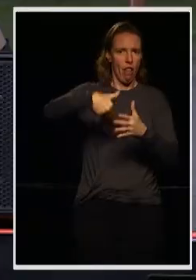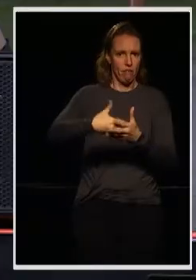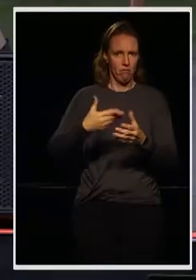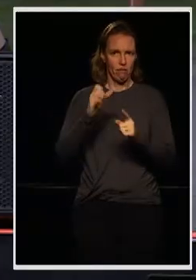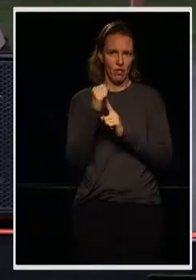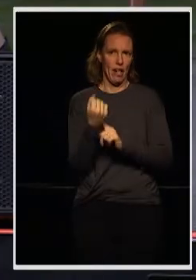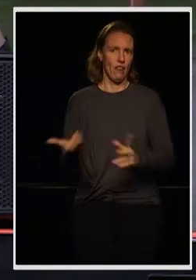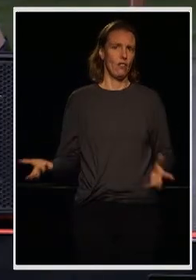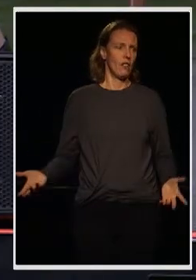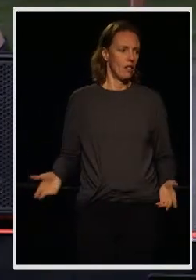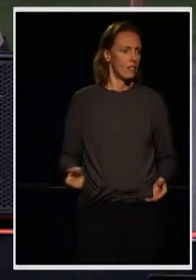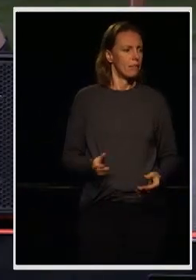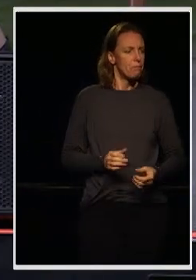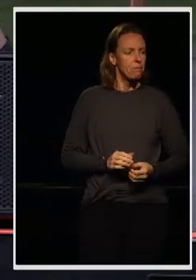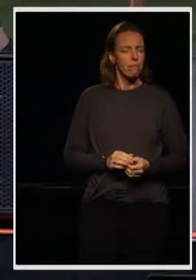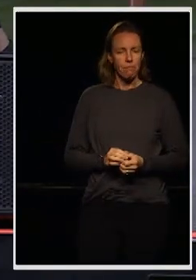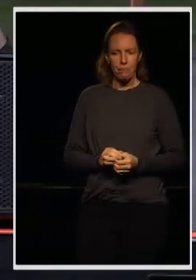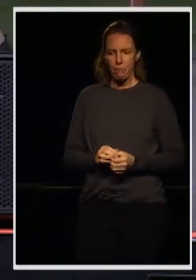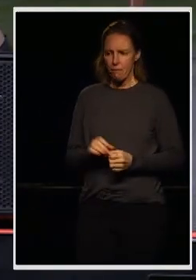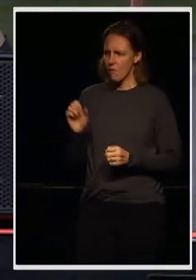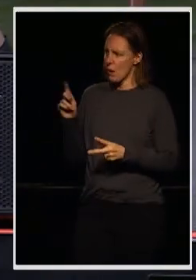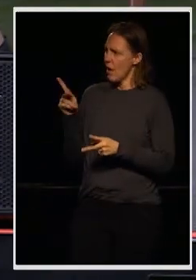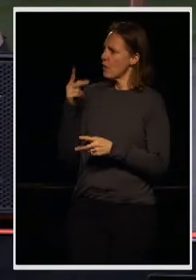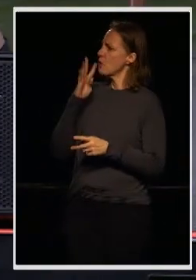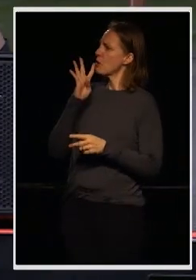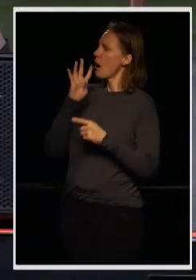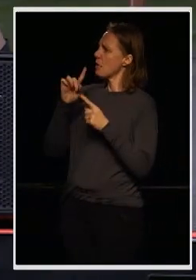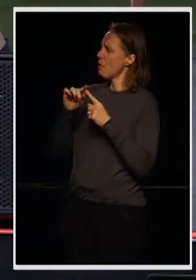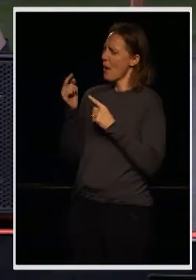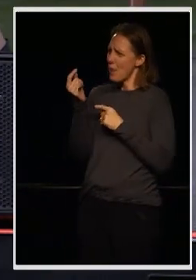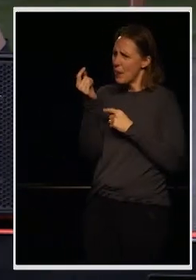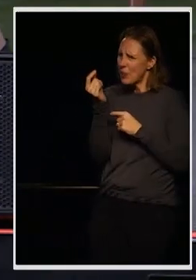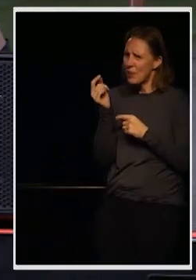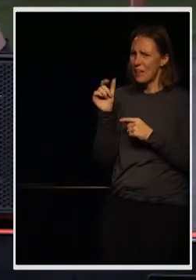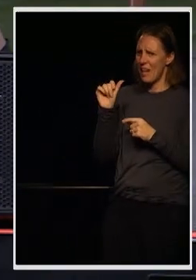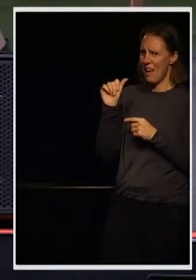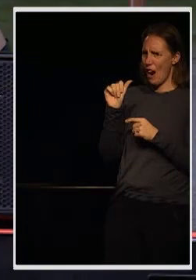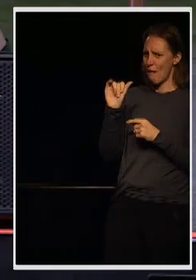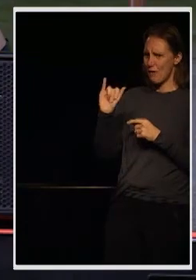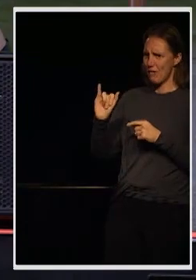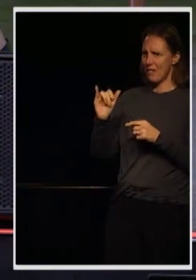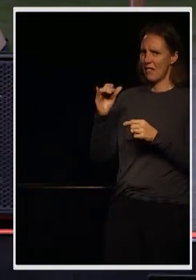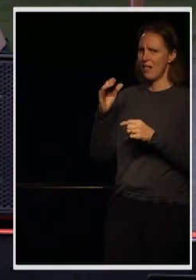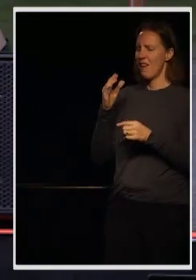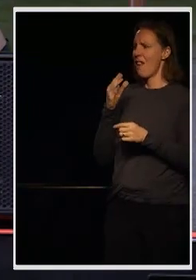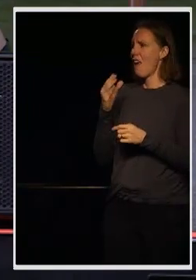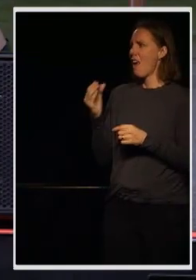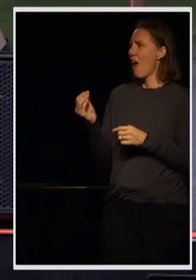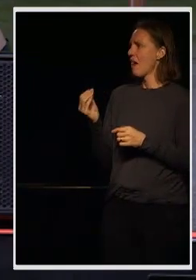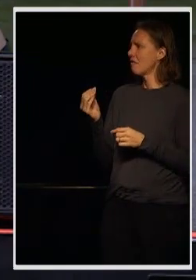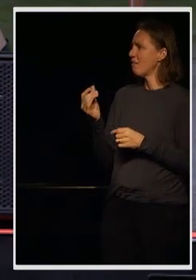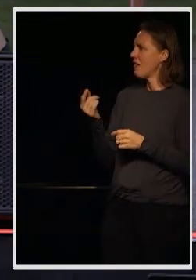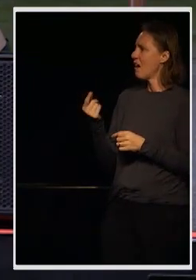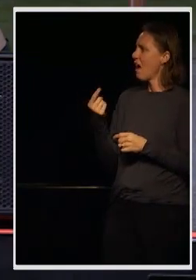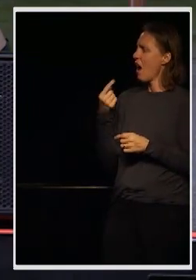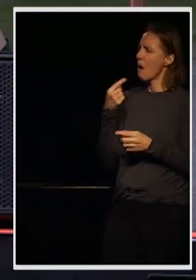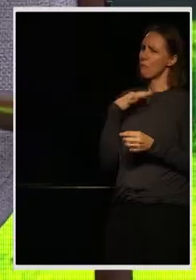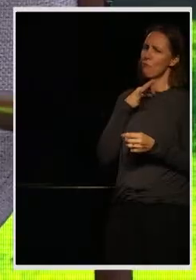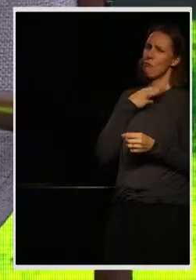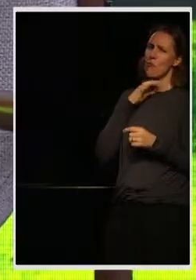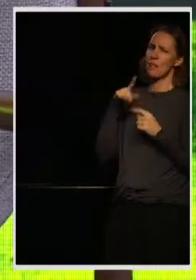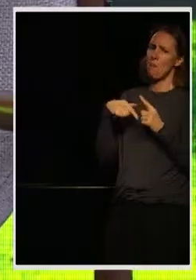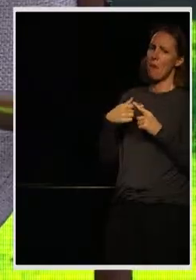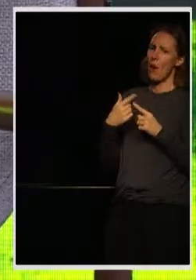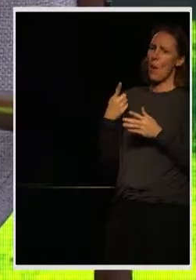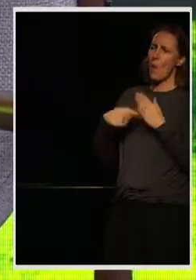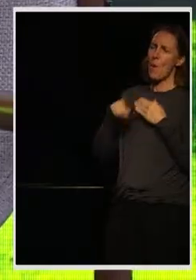Thank you. You know, you touched on artificial intelligence a little bit ago, and I was just curious about what are